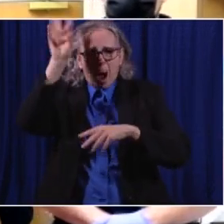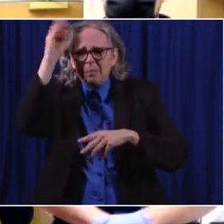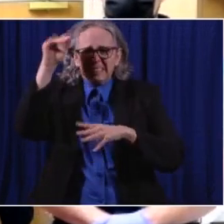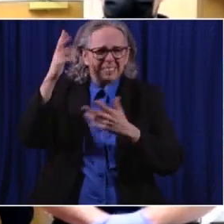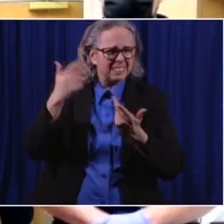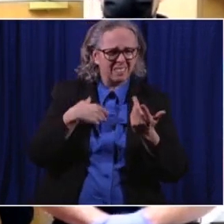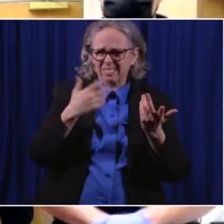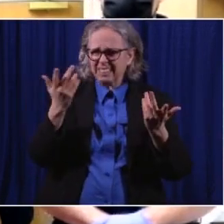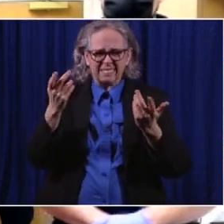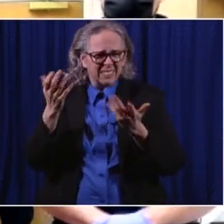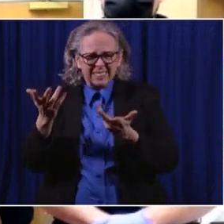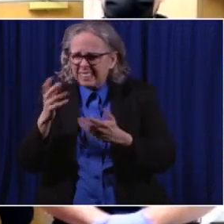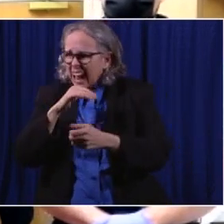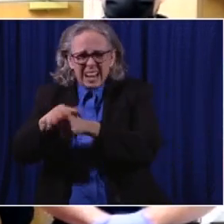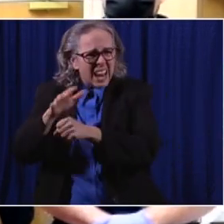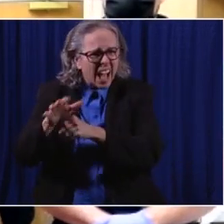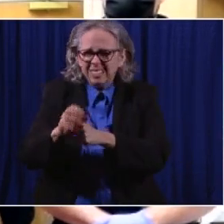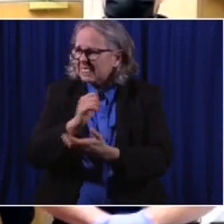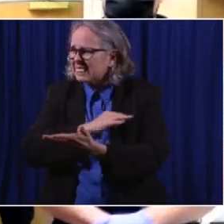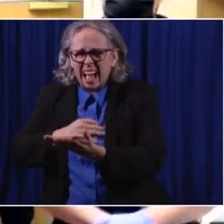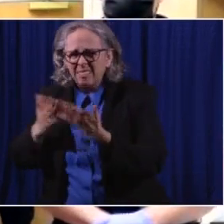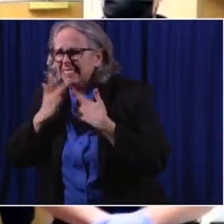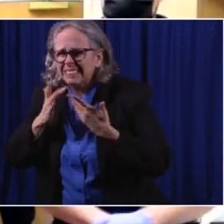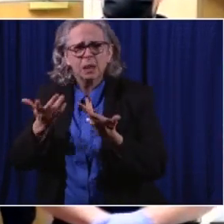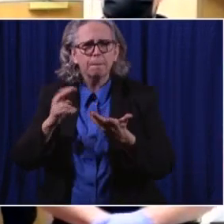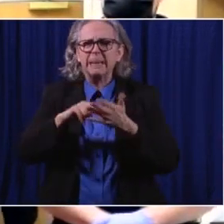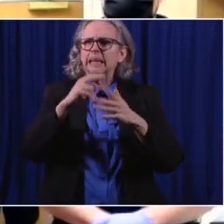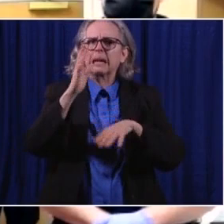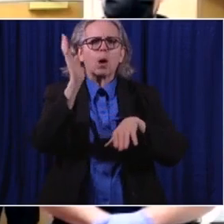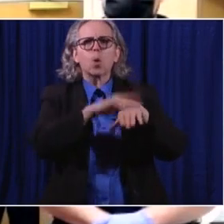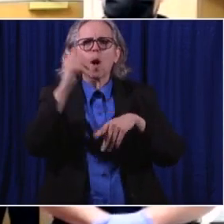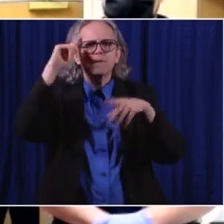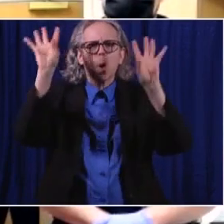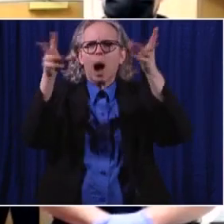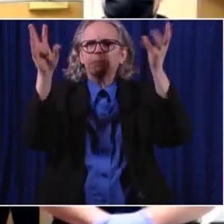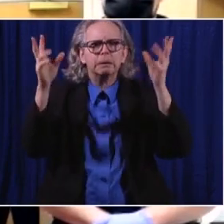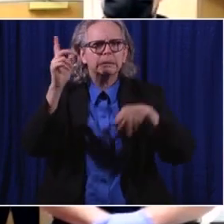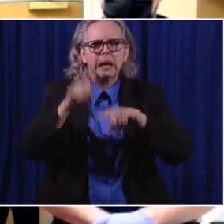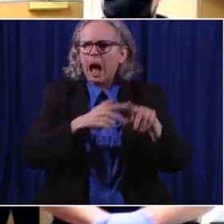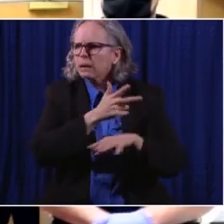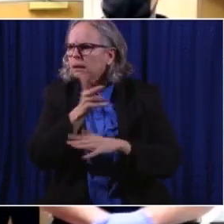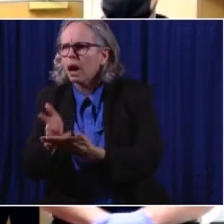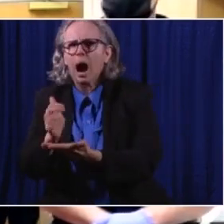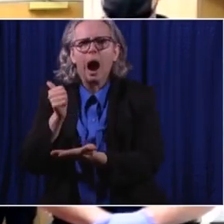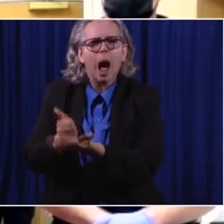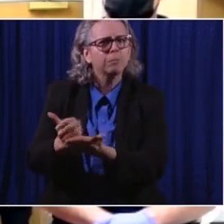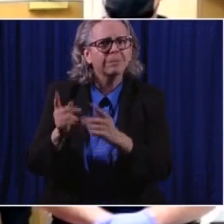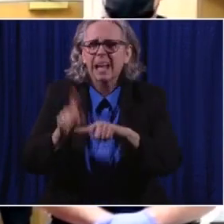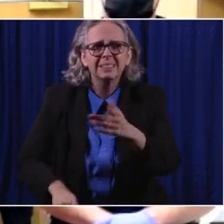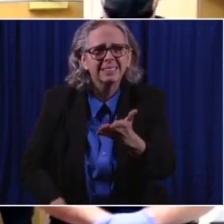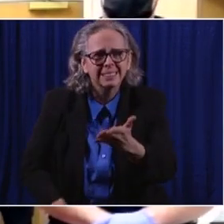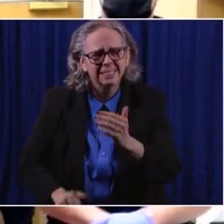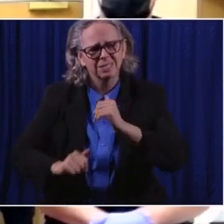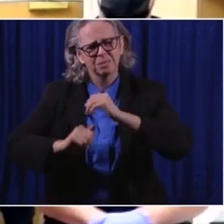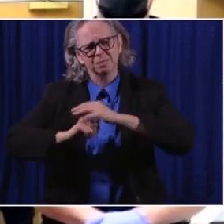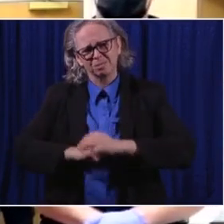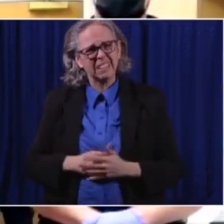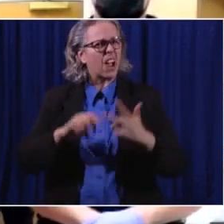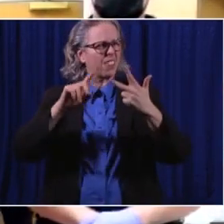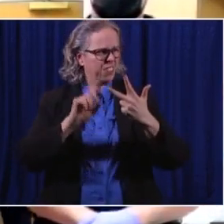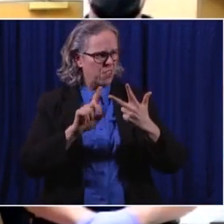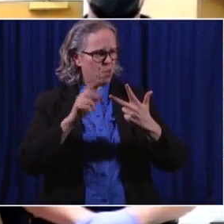I would say that the other benefit is we all have to go home to families. What better way to protect others and